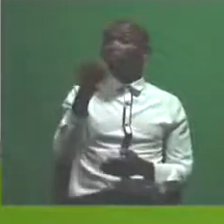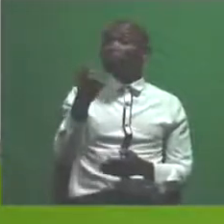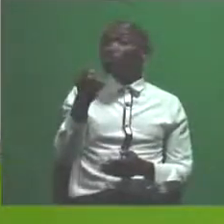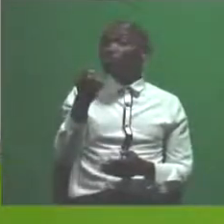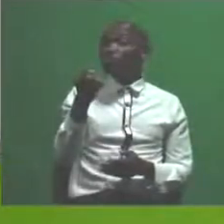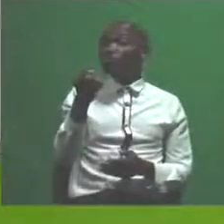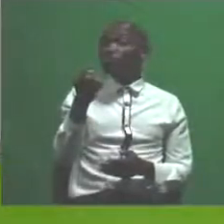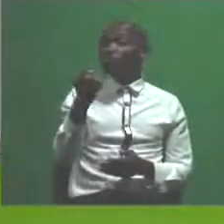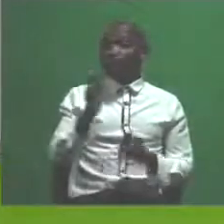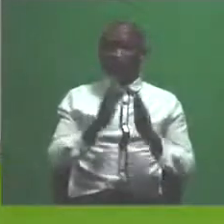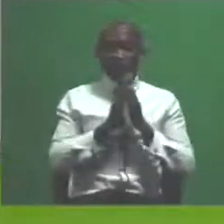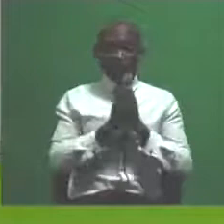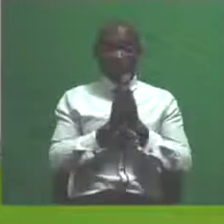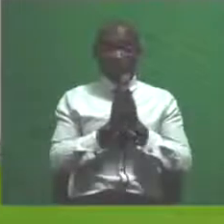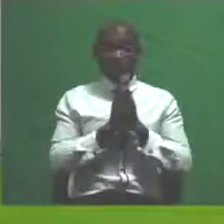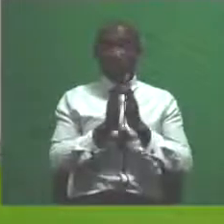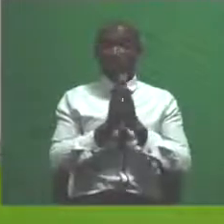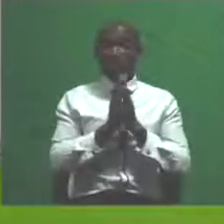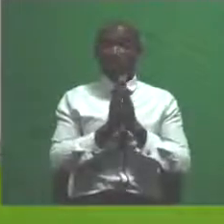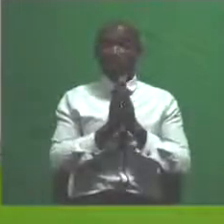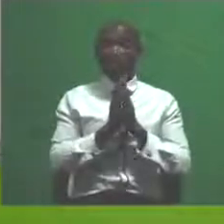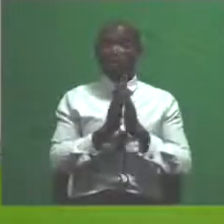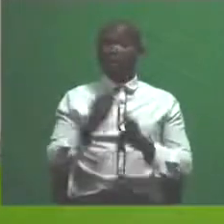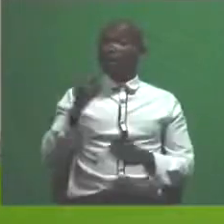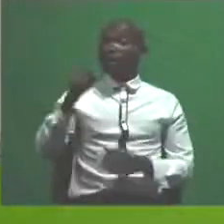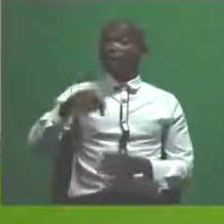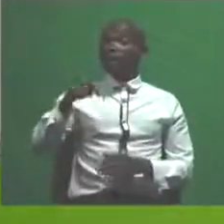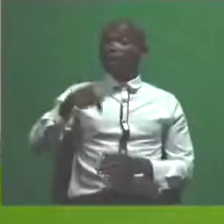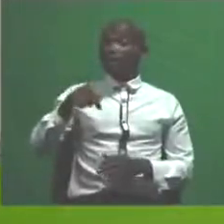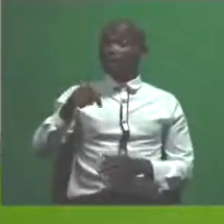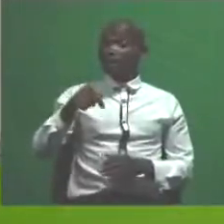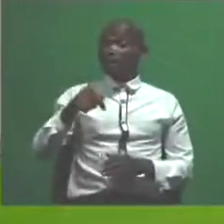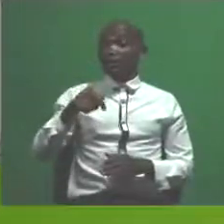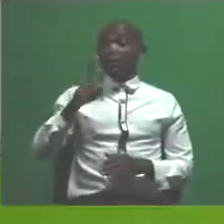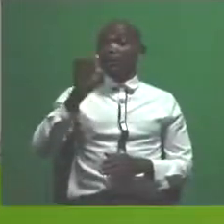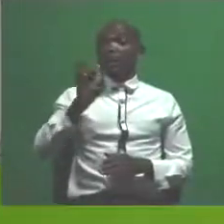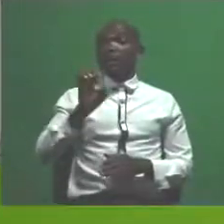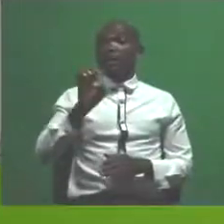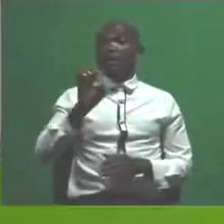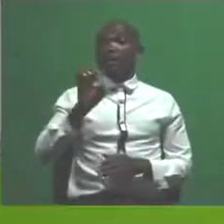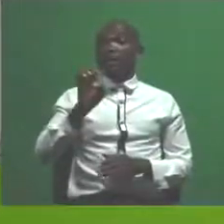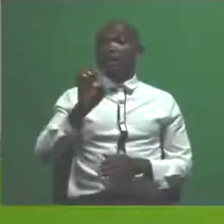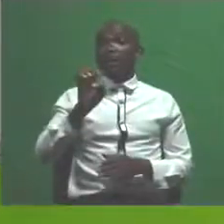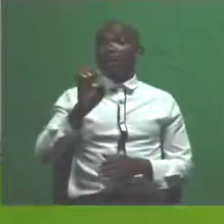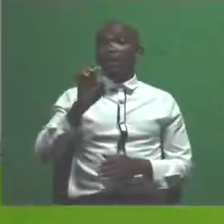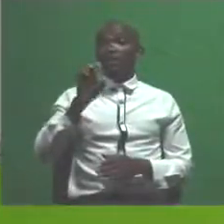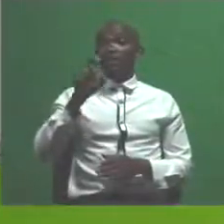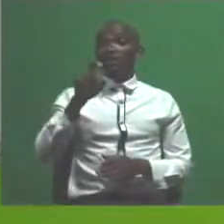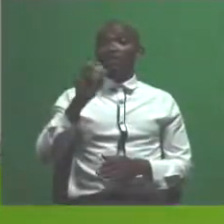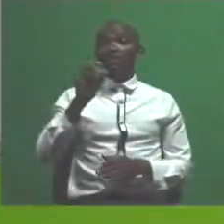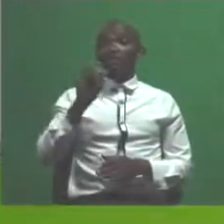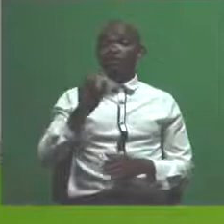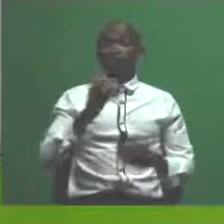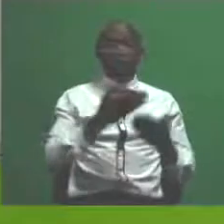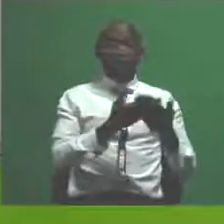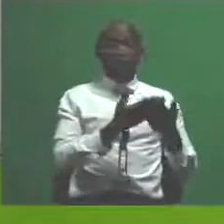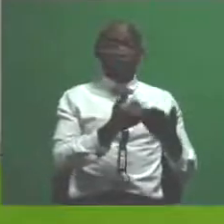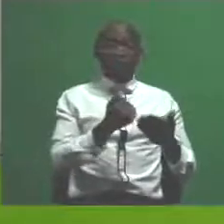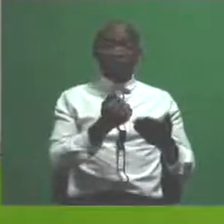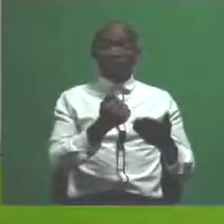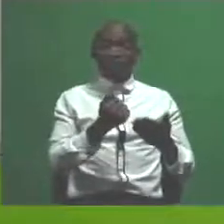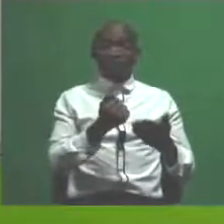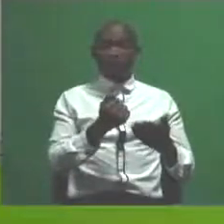Okay. Thank you. This is an exothermic reaction because you